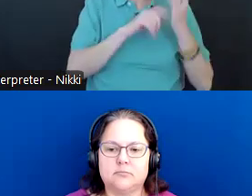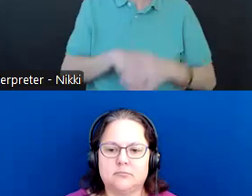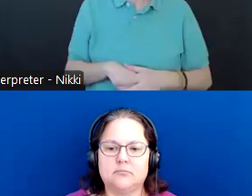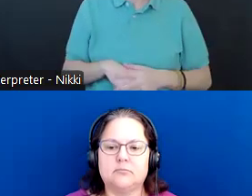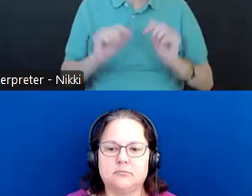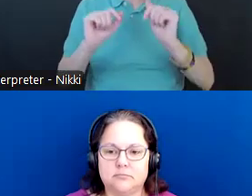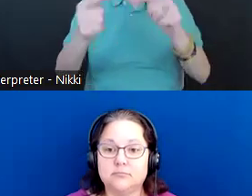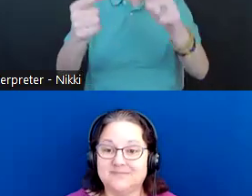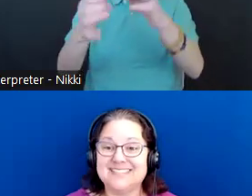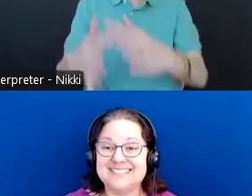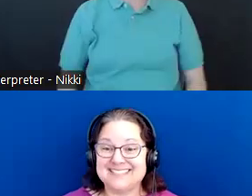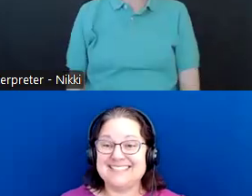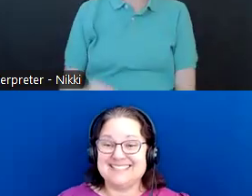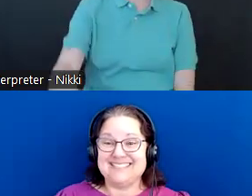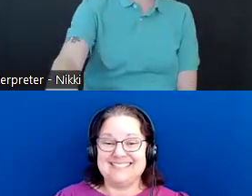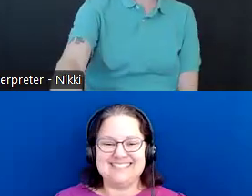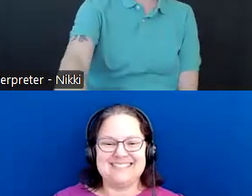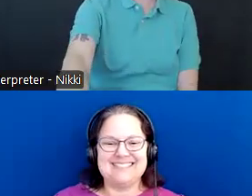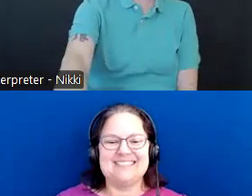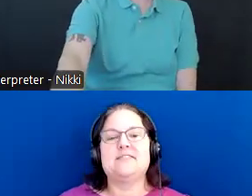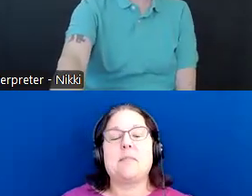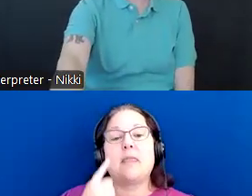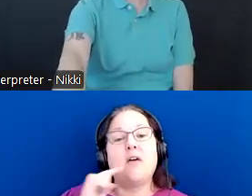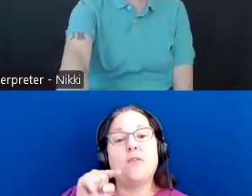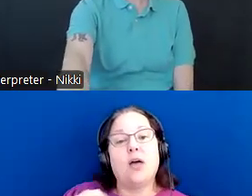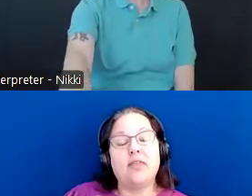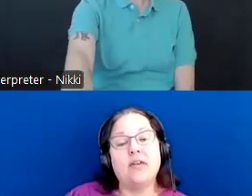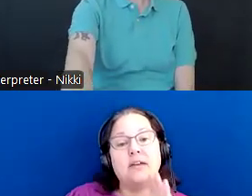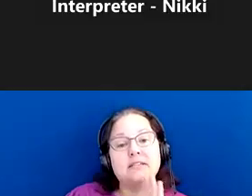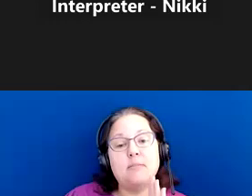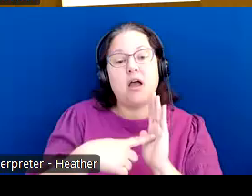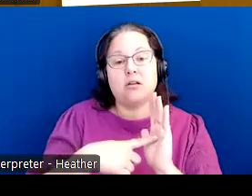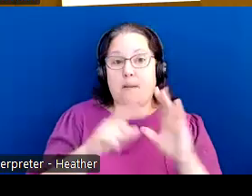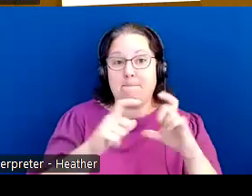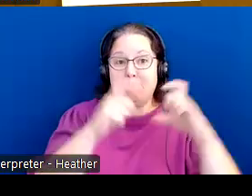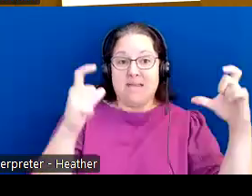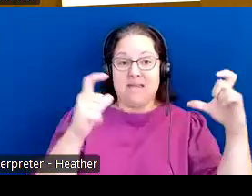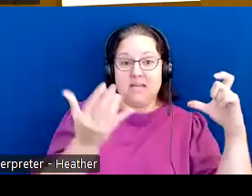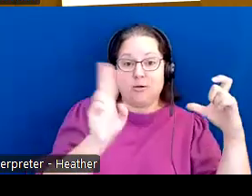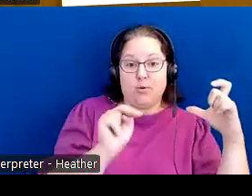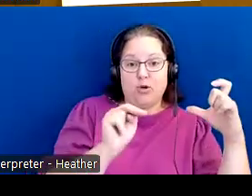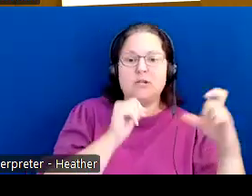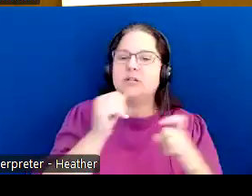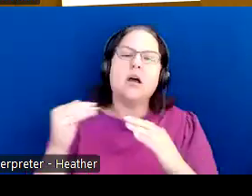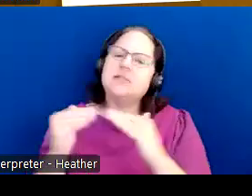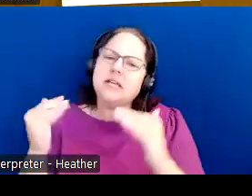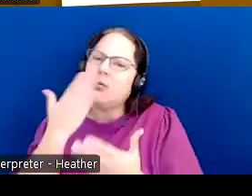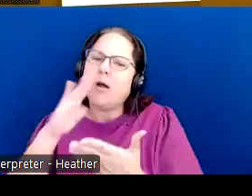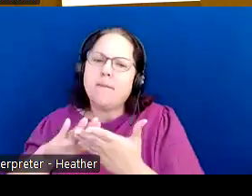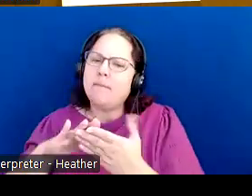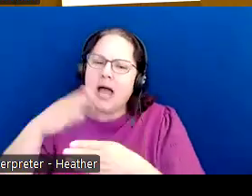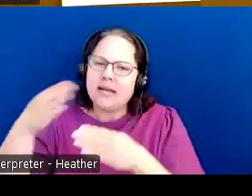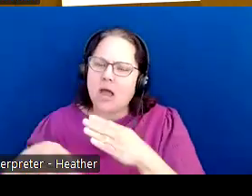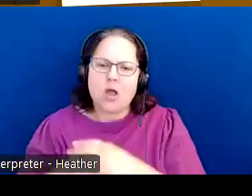So the biggest finding then in this model is that a large burn does not equal bad outcomes